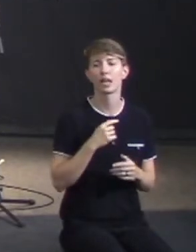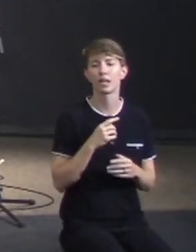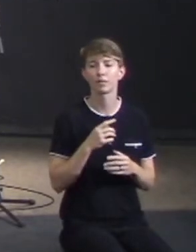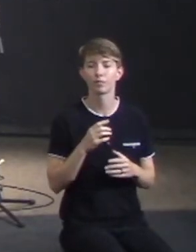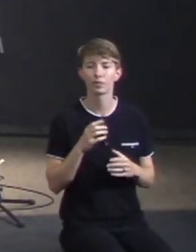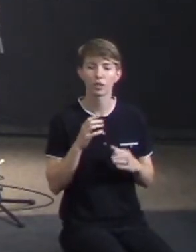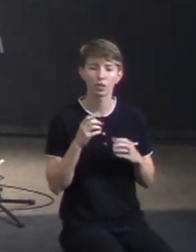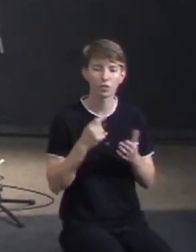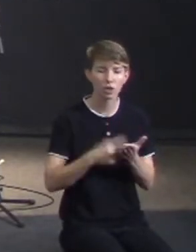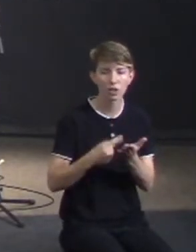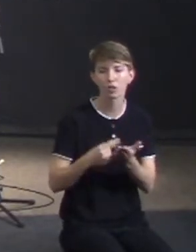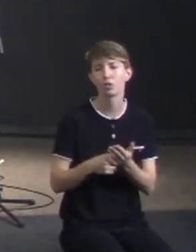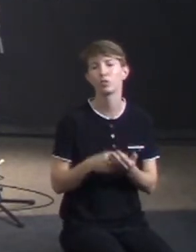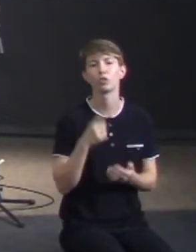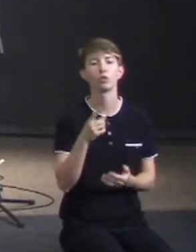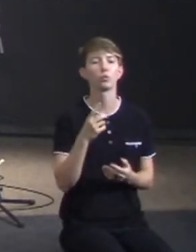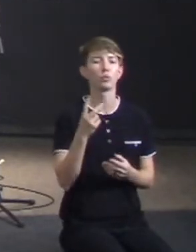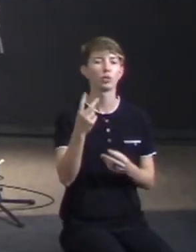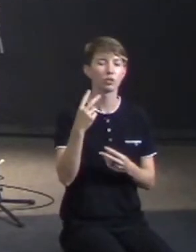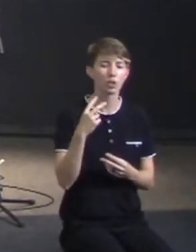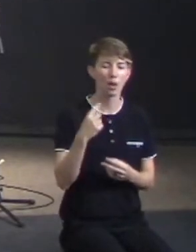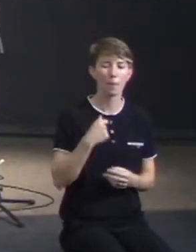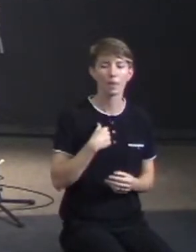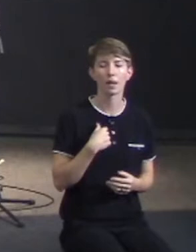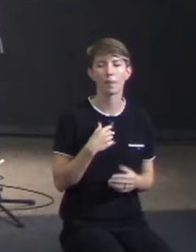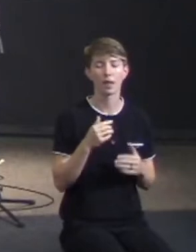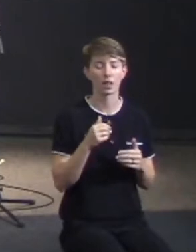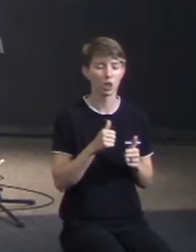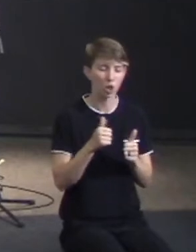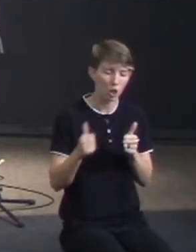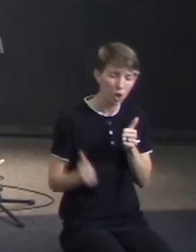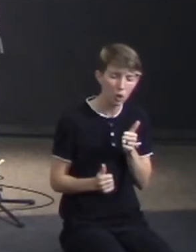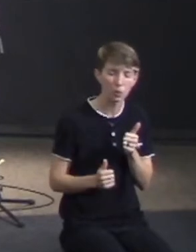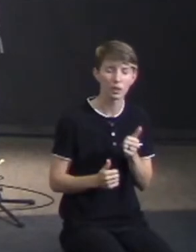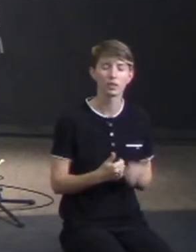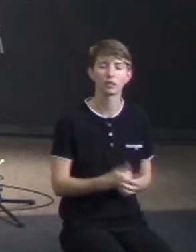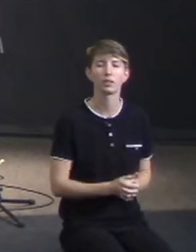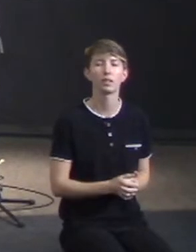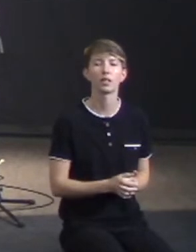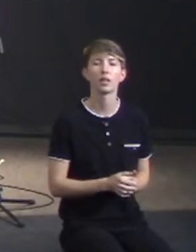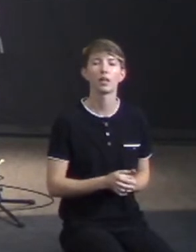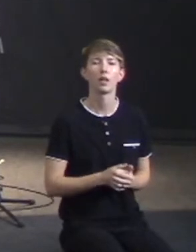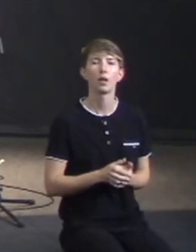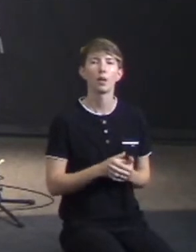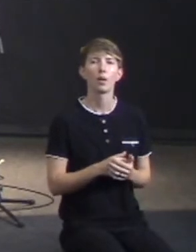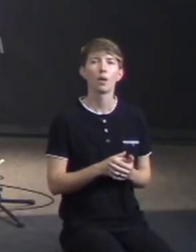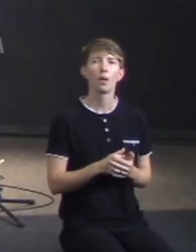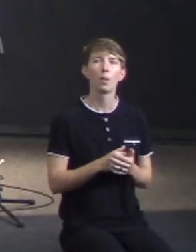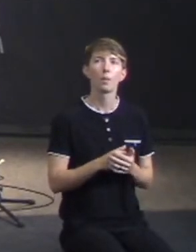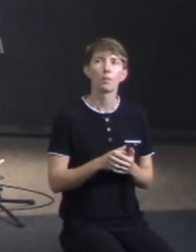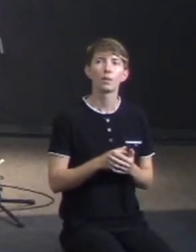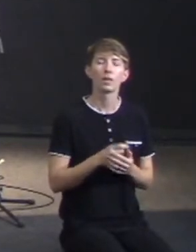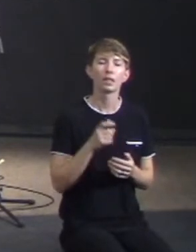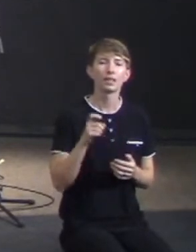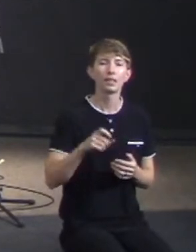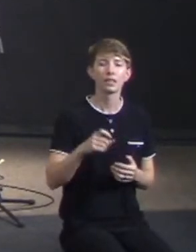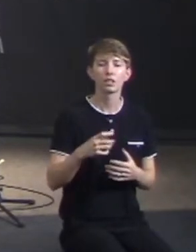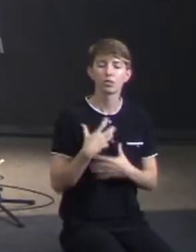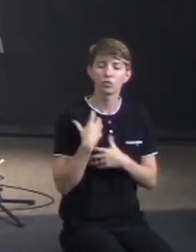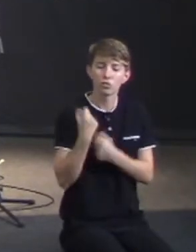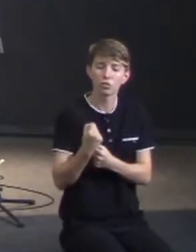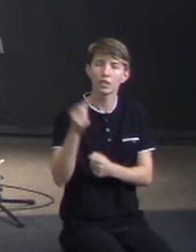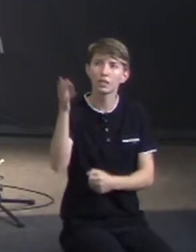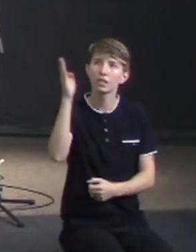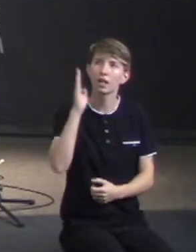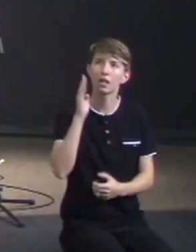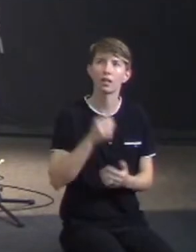at my lowest. And how does this all come to offering? Because putting the trust in God, offering time